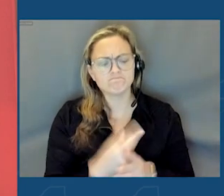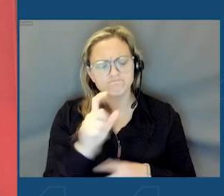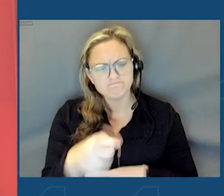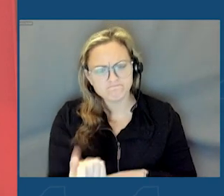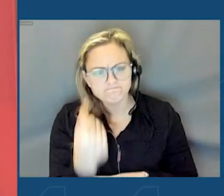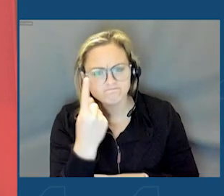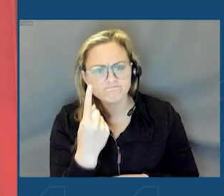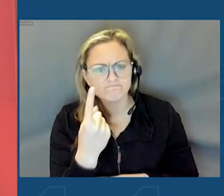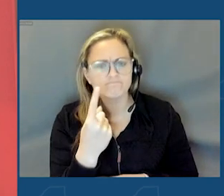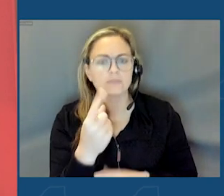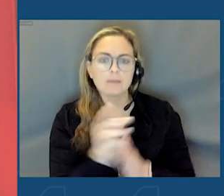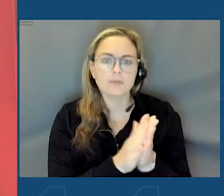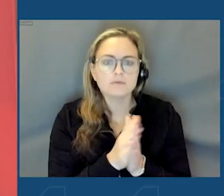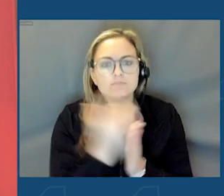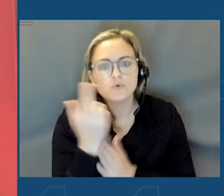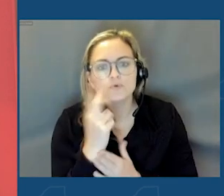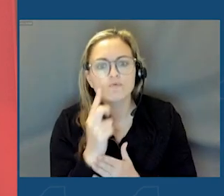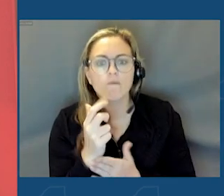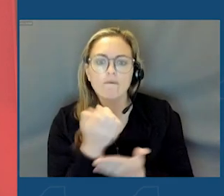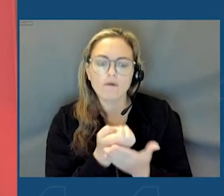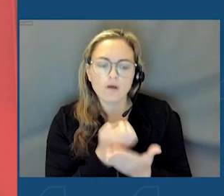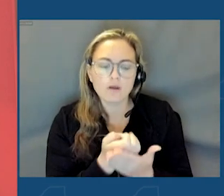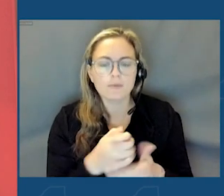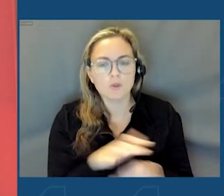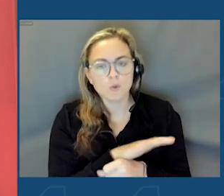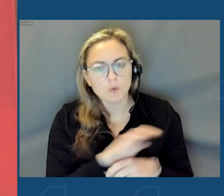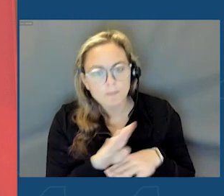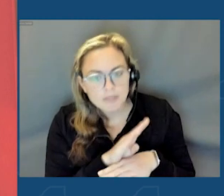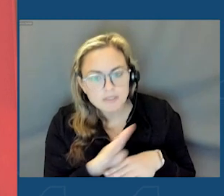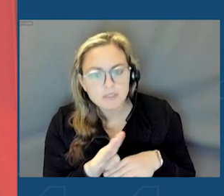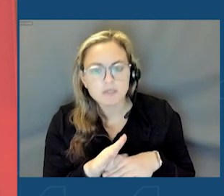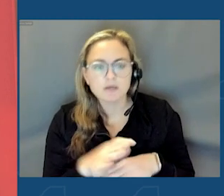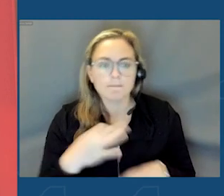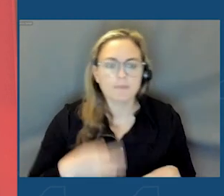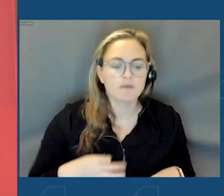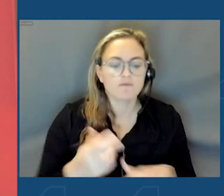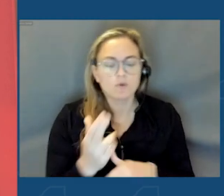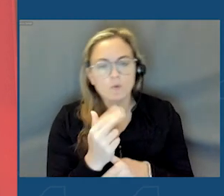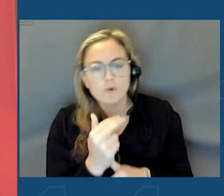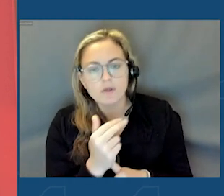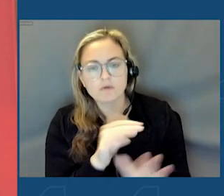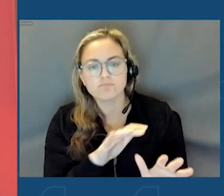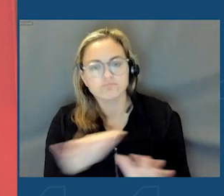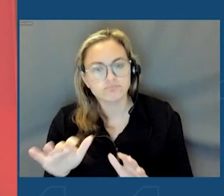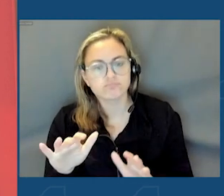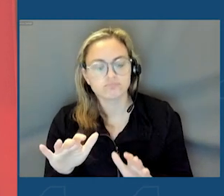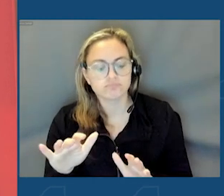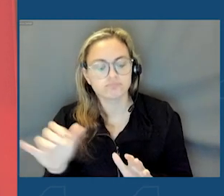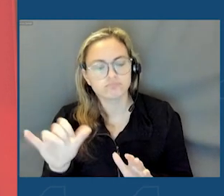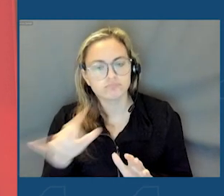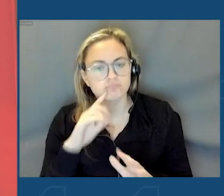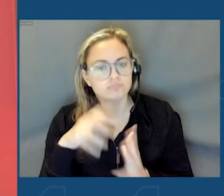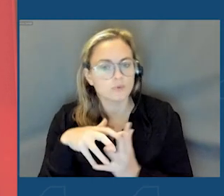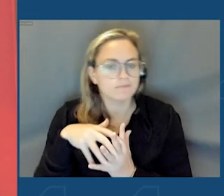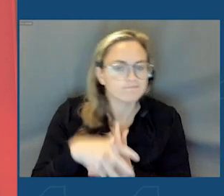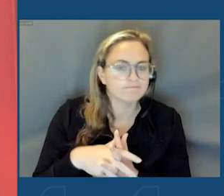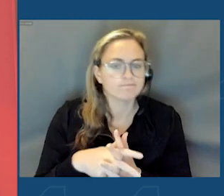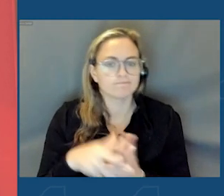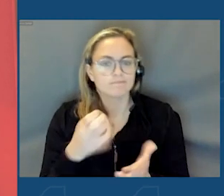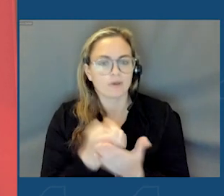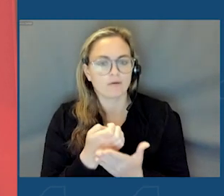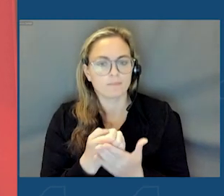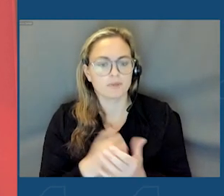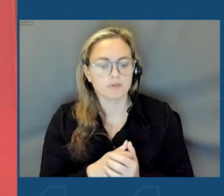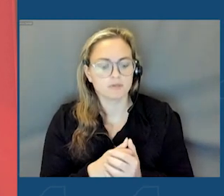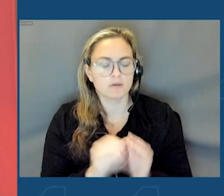be a driver for our economy. Local businesses benefit, the hotels benefit. It can also anchor our economy beyond